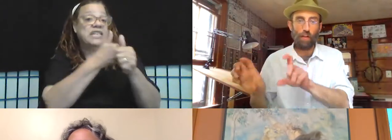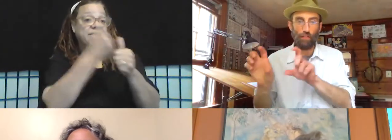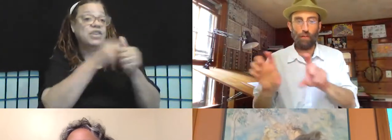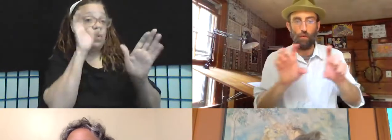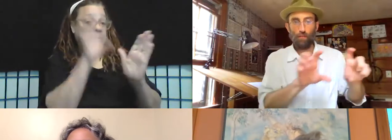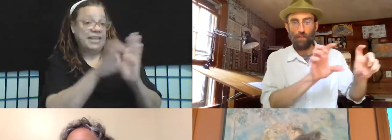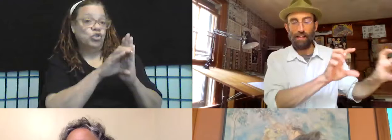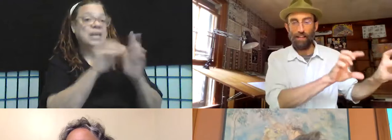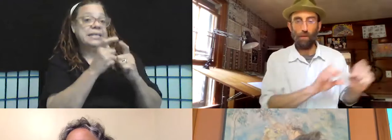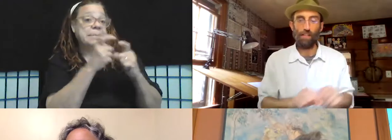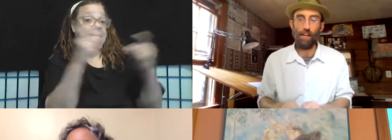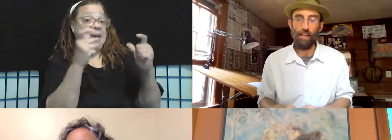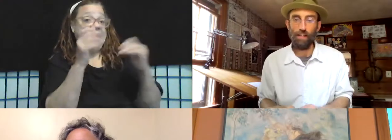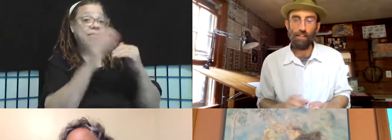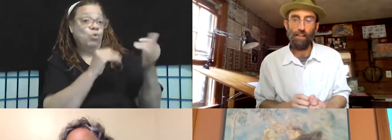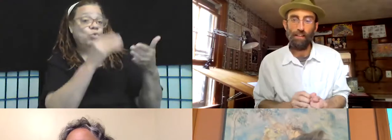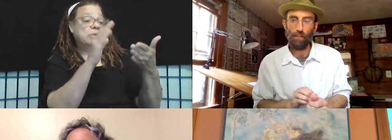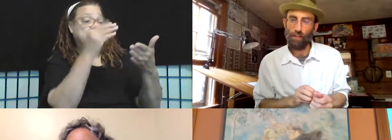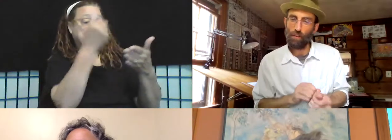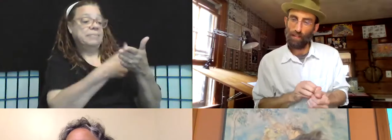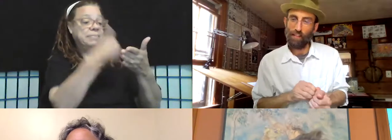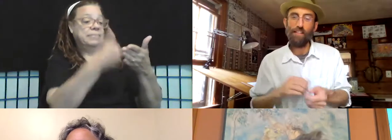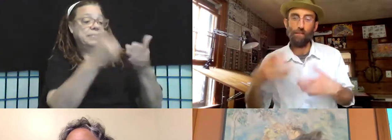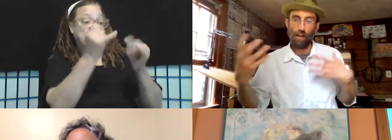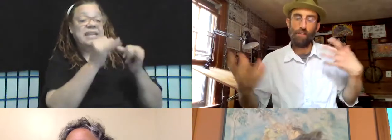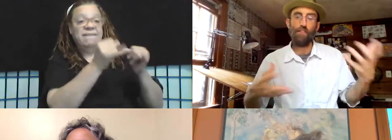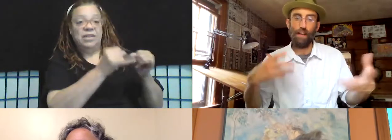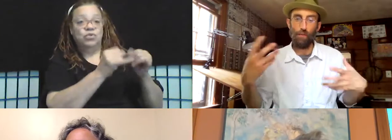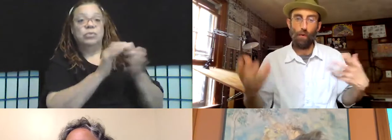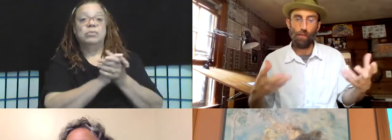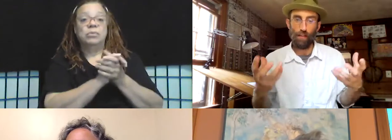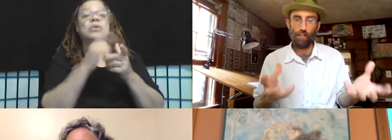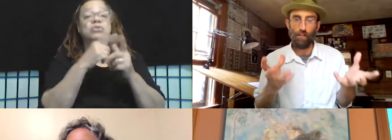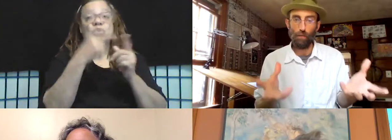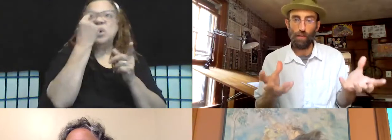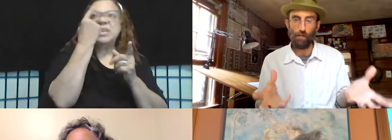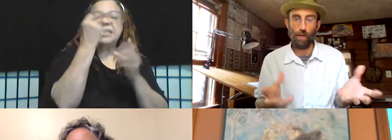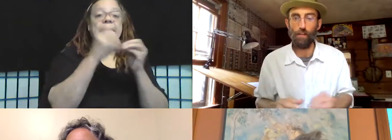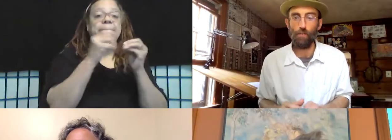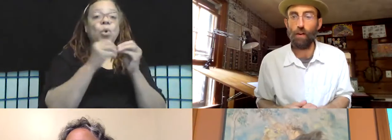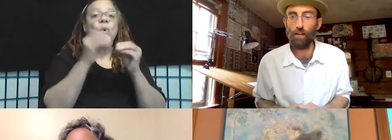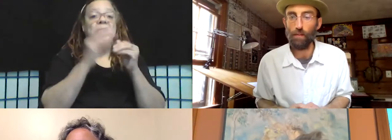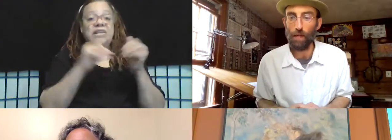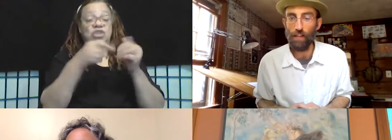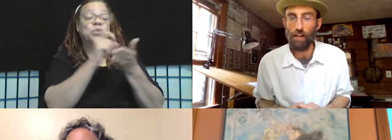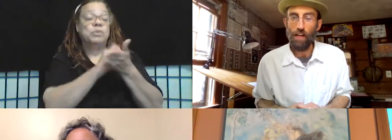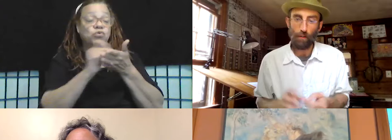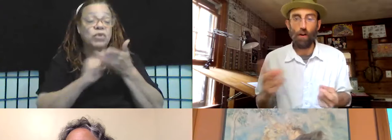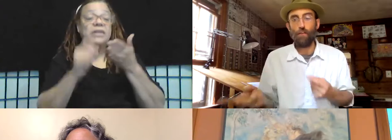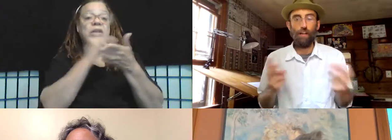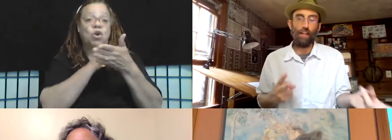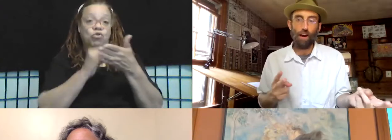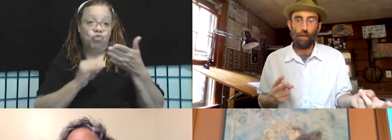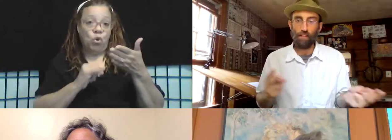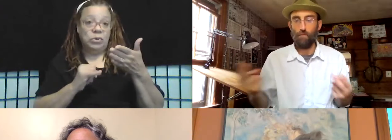bigger than just that sequence of ideas. So it leads you to understand more than just what is written or drawn on the page.